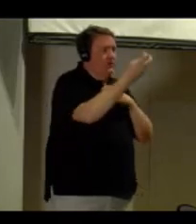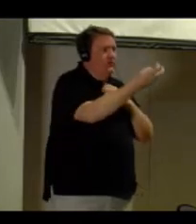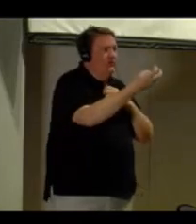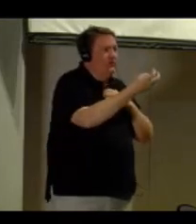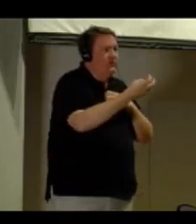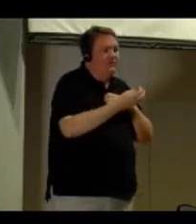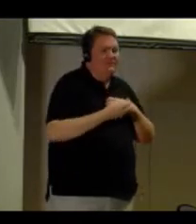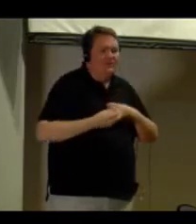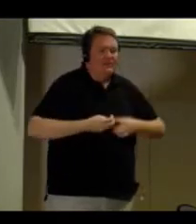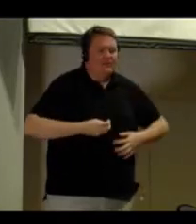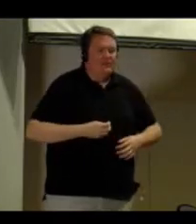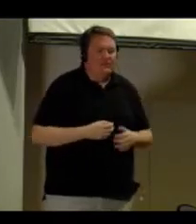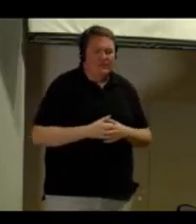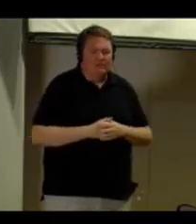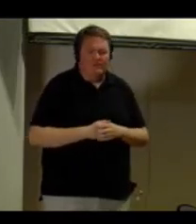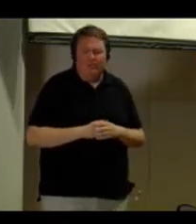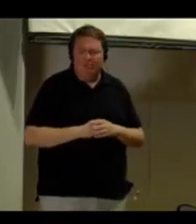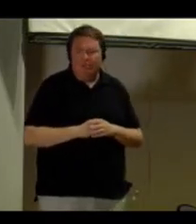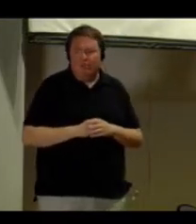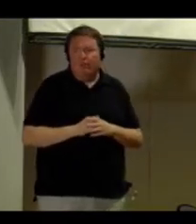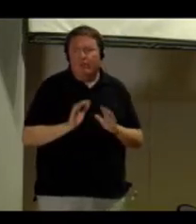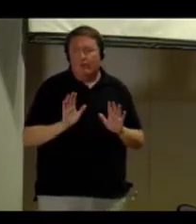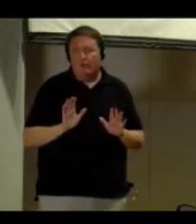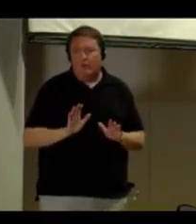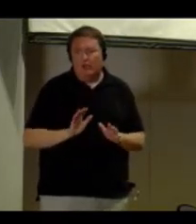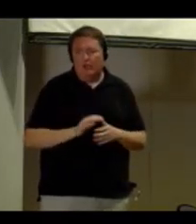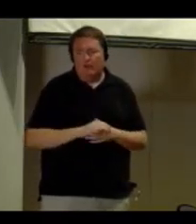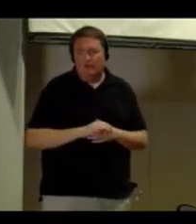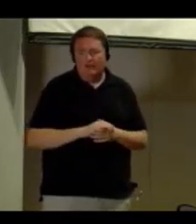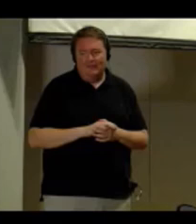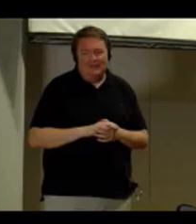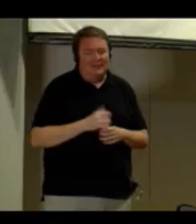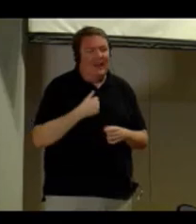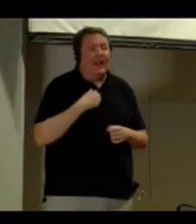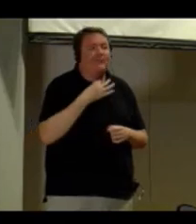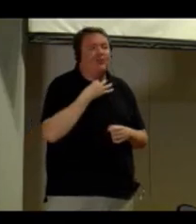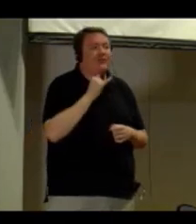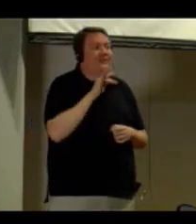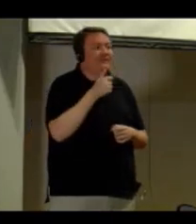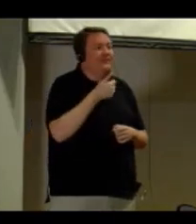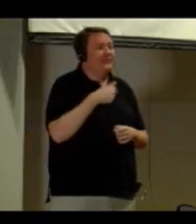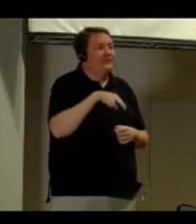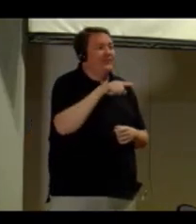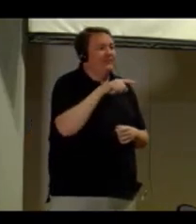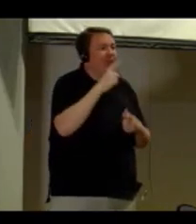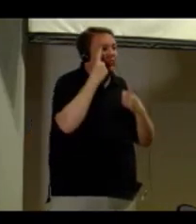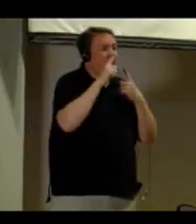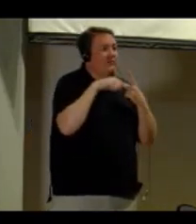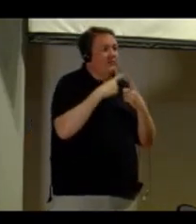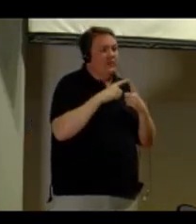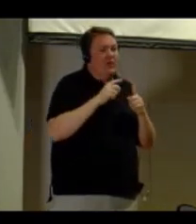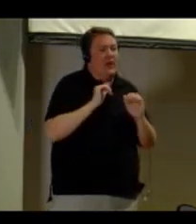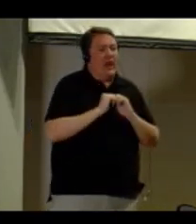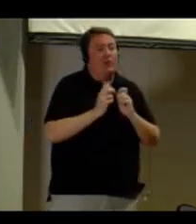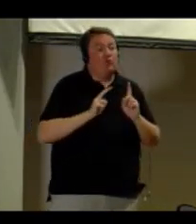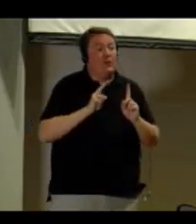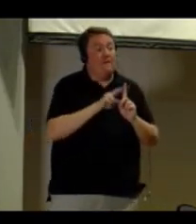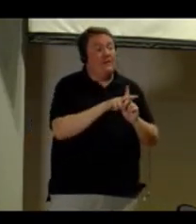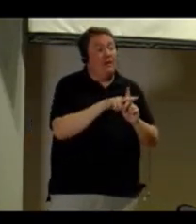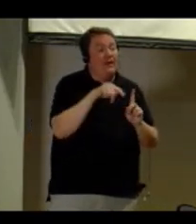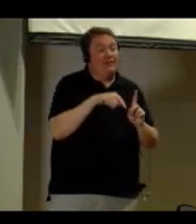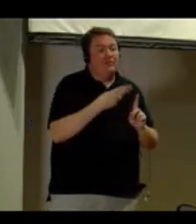That was really great. I'm wondering if anyone has any thoughts on applications for the humanities similar